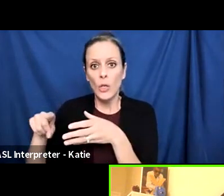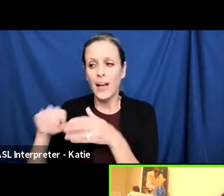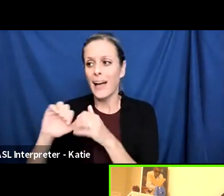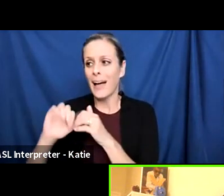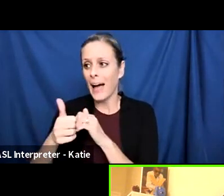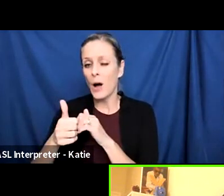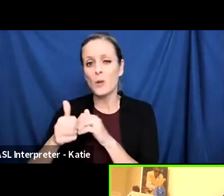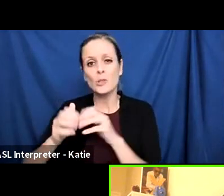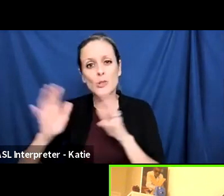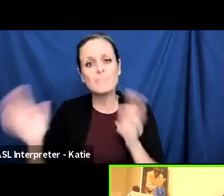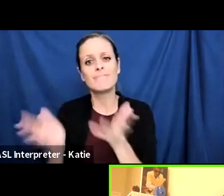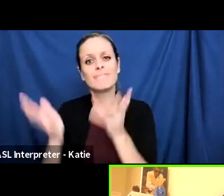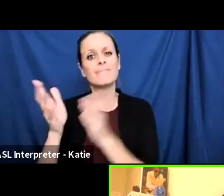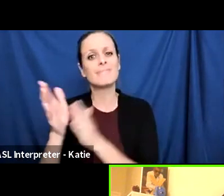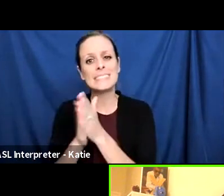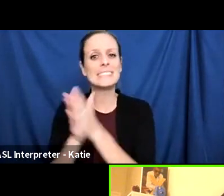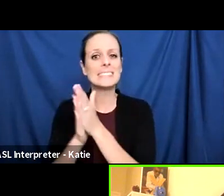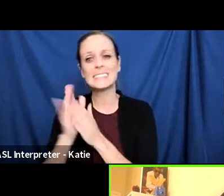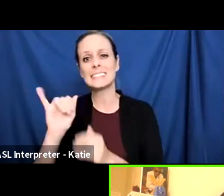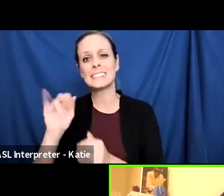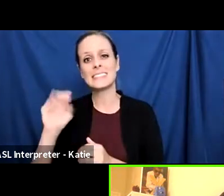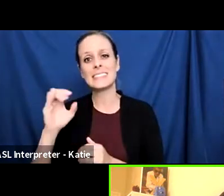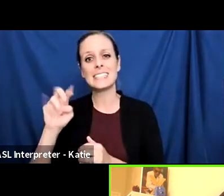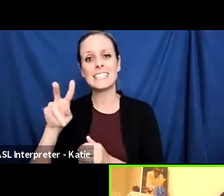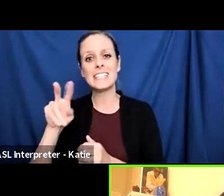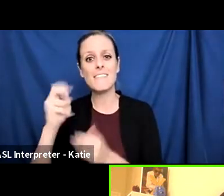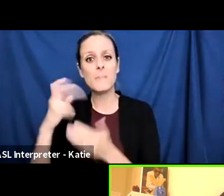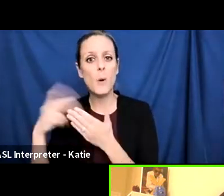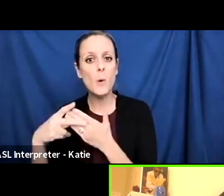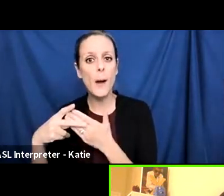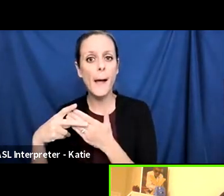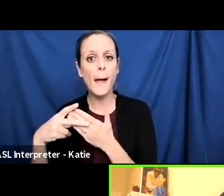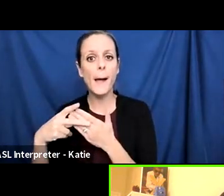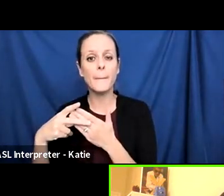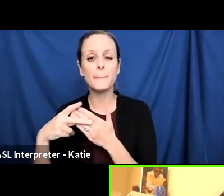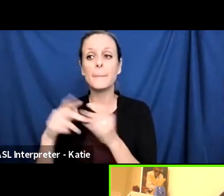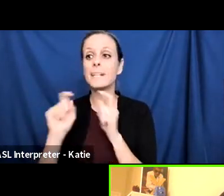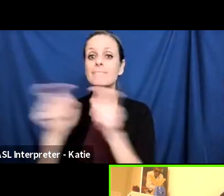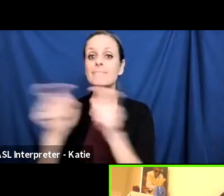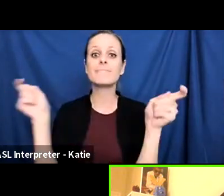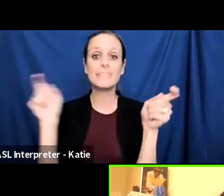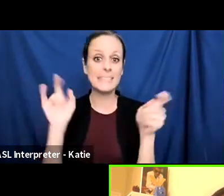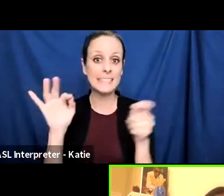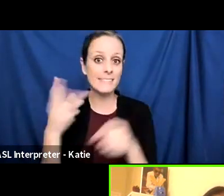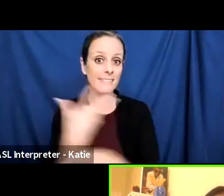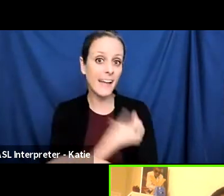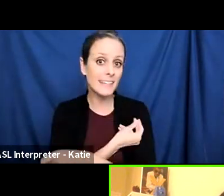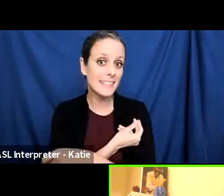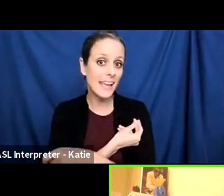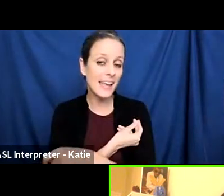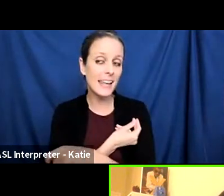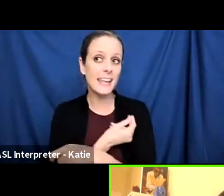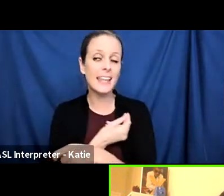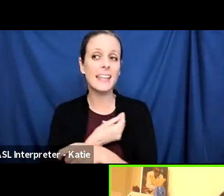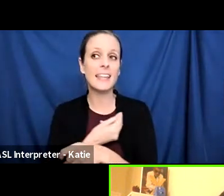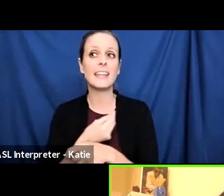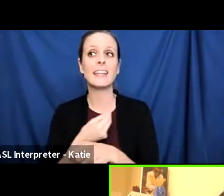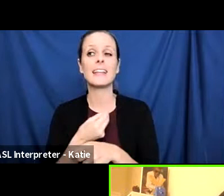backfire. But I'm just thinking right now, maybe thinking about something that would like